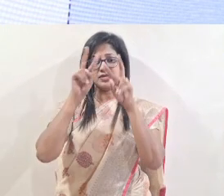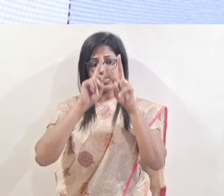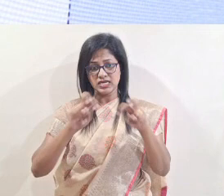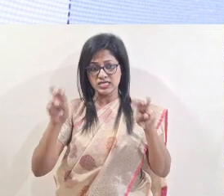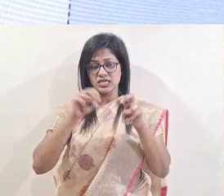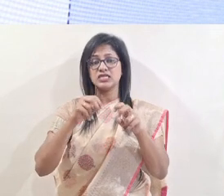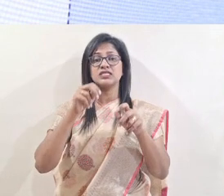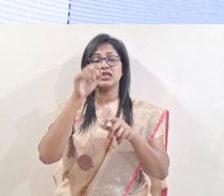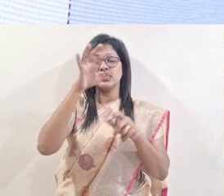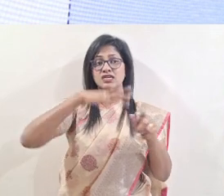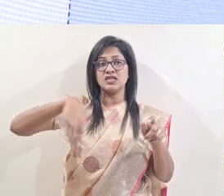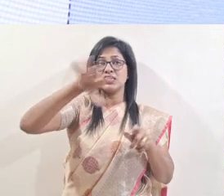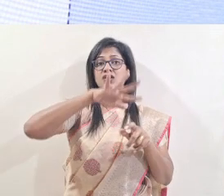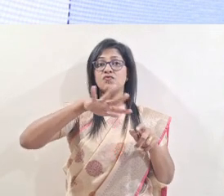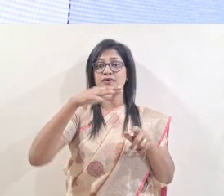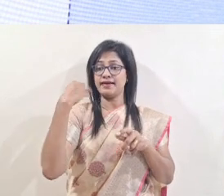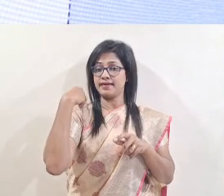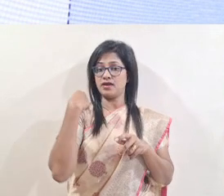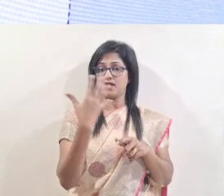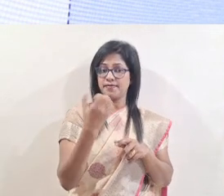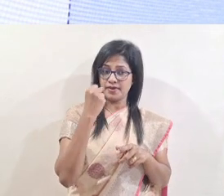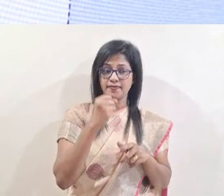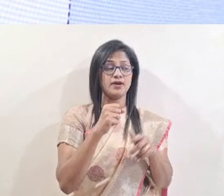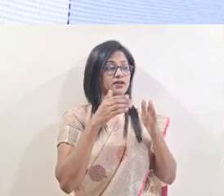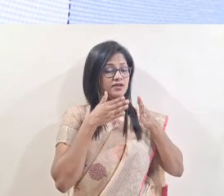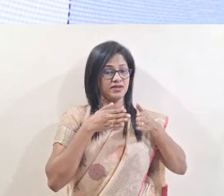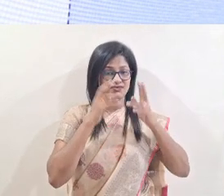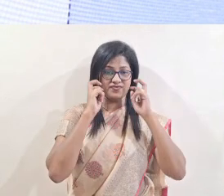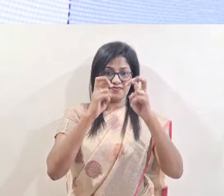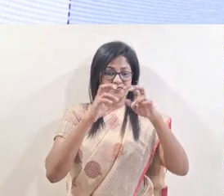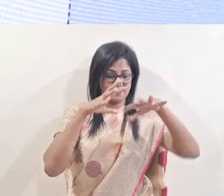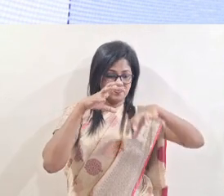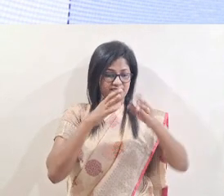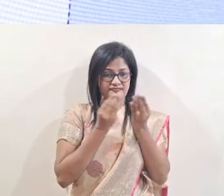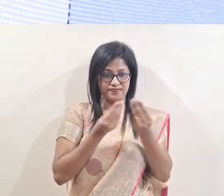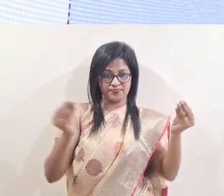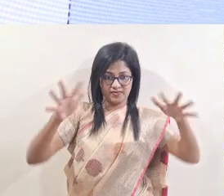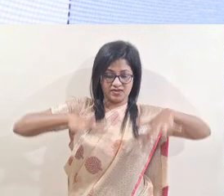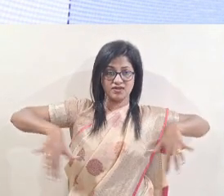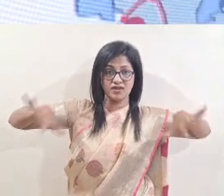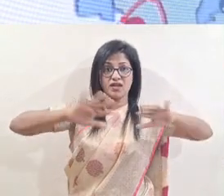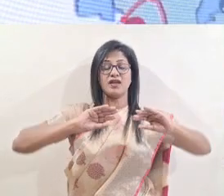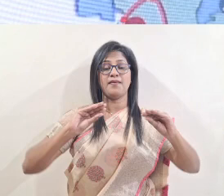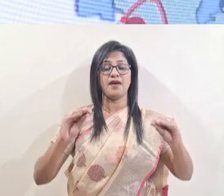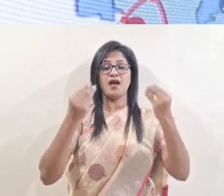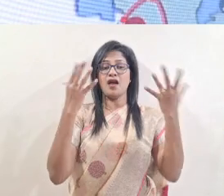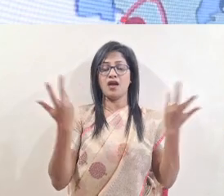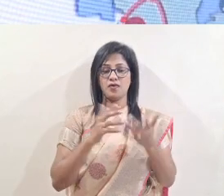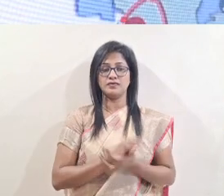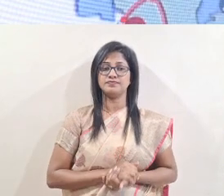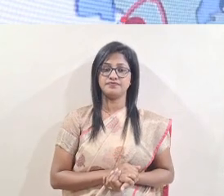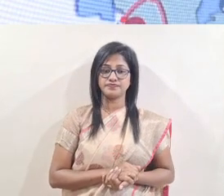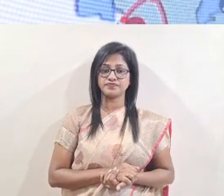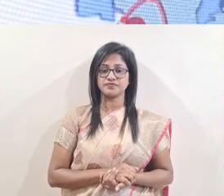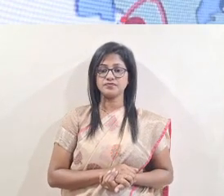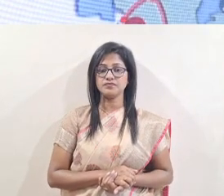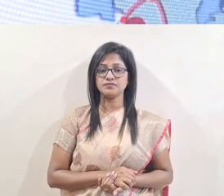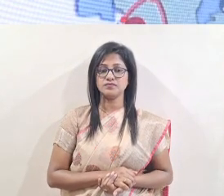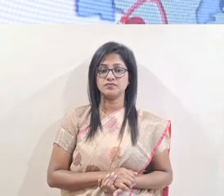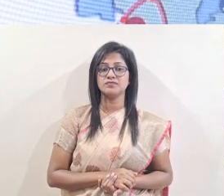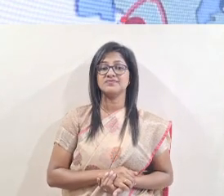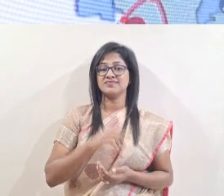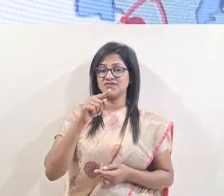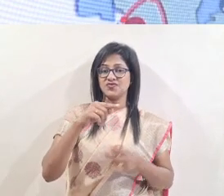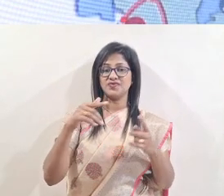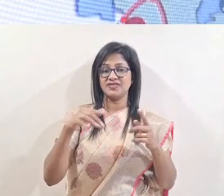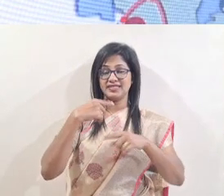stakeholders along the corridor perceive the introduction of RITS in the region. So against this backdrop, I'll move on